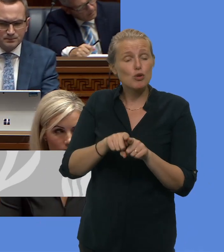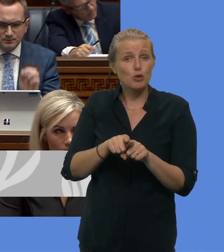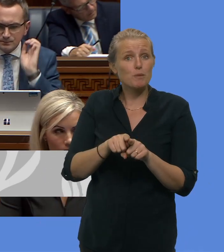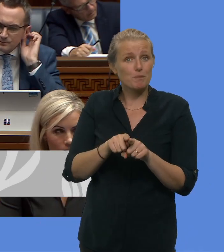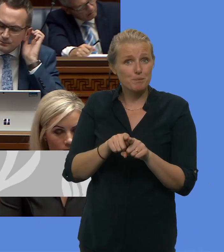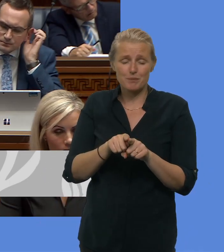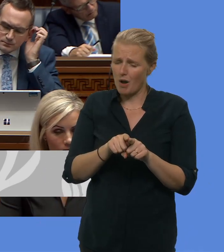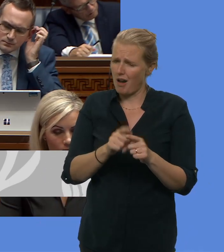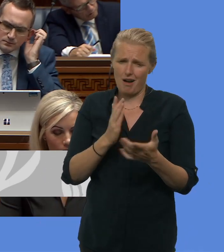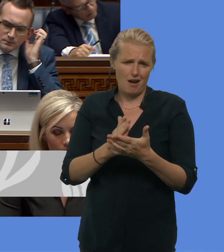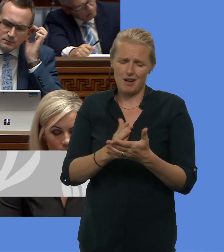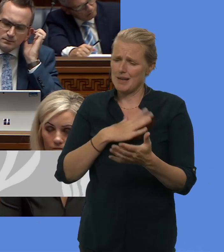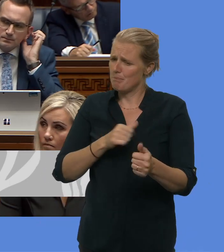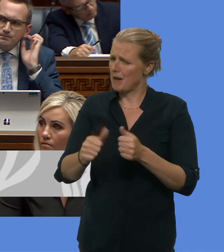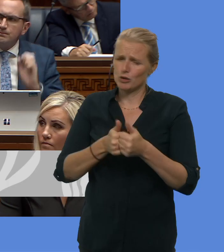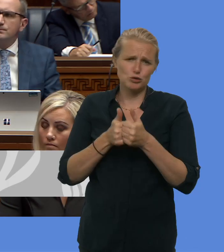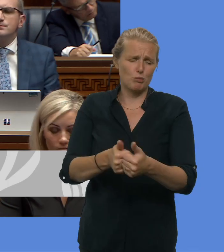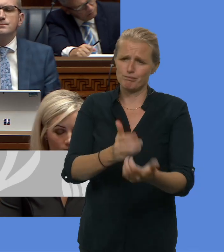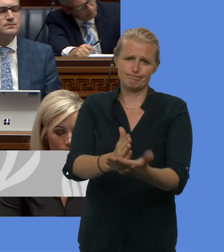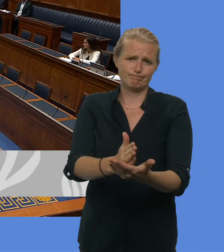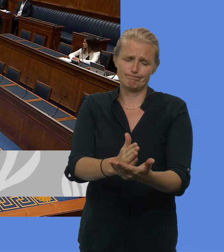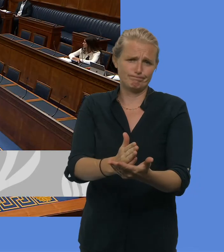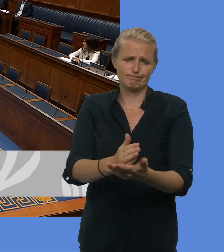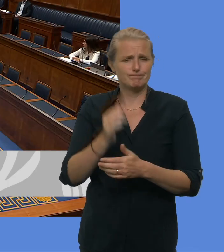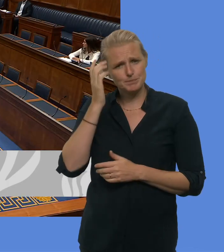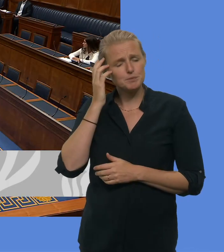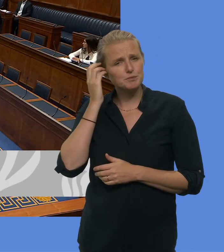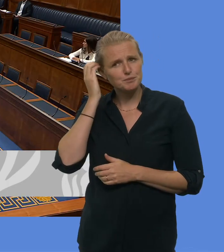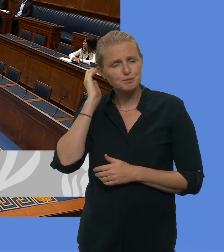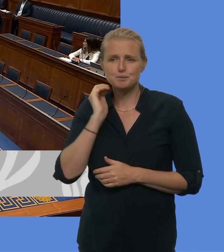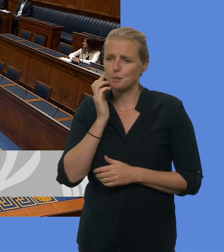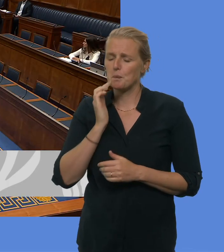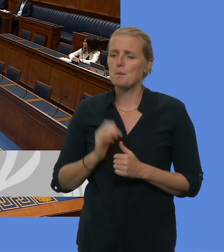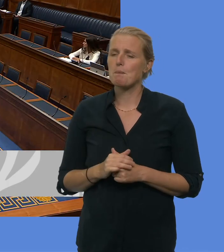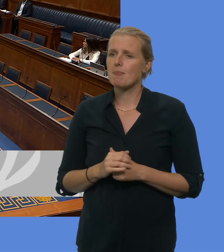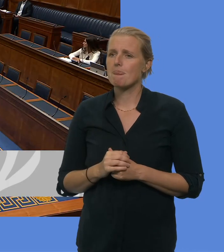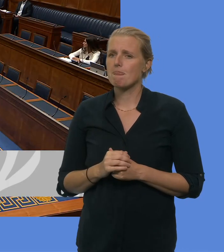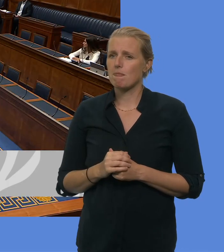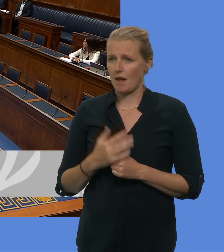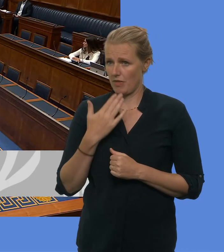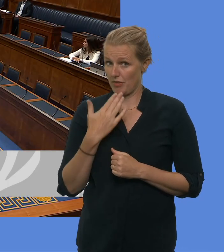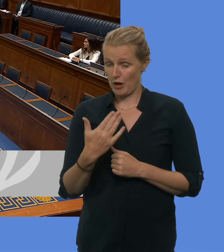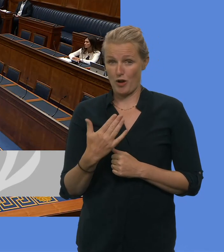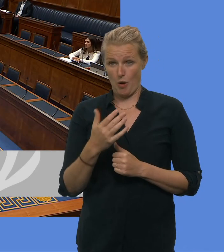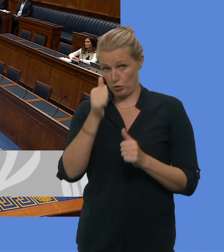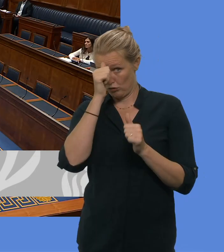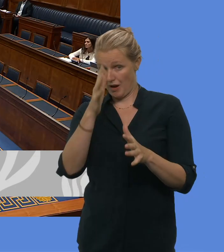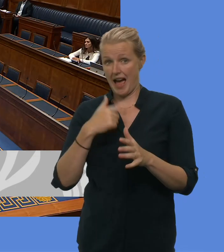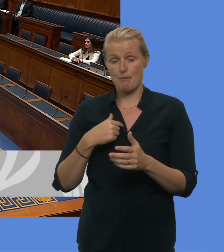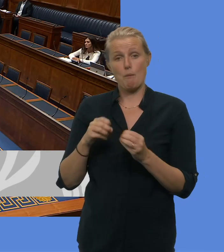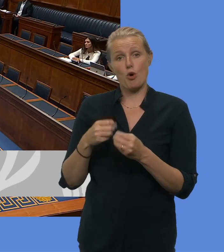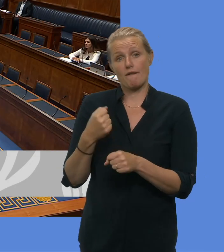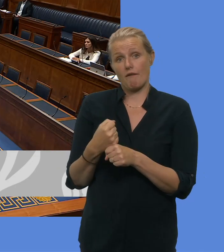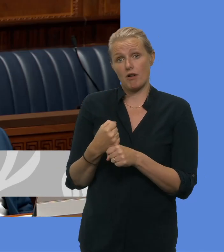requires better support than it has received. Matheson. Thank you, Mr. Speaker, and just declare an interest as a governor of a